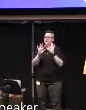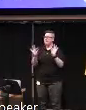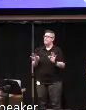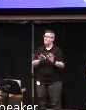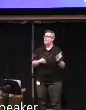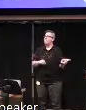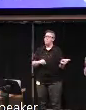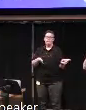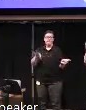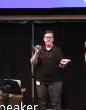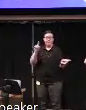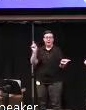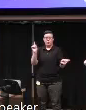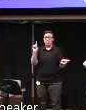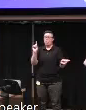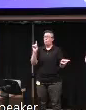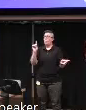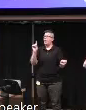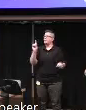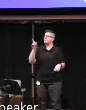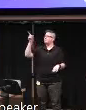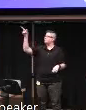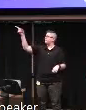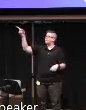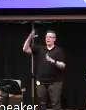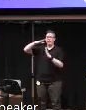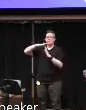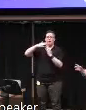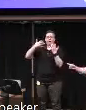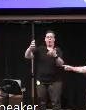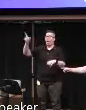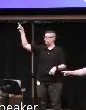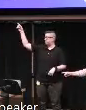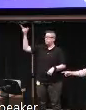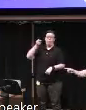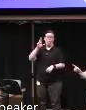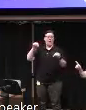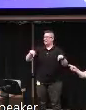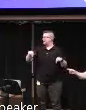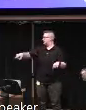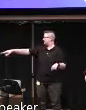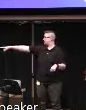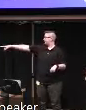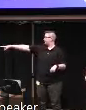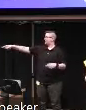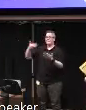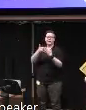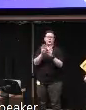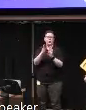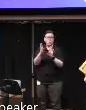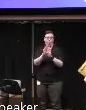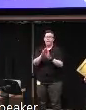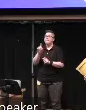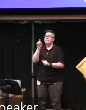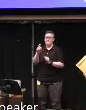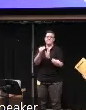forms can be found up at the cart at the top of the auditorium or down here toward the door. They do need